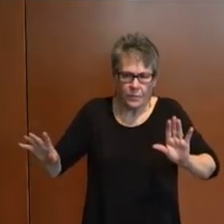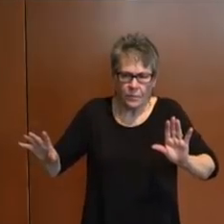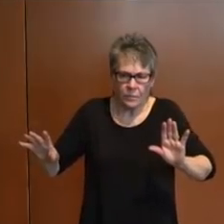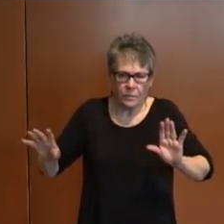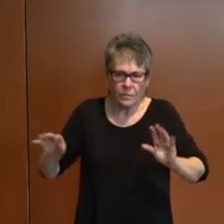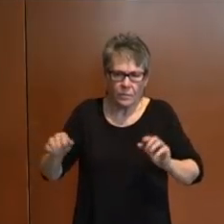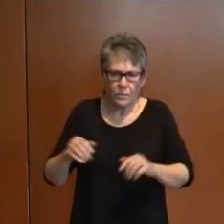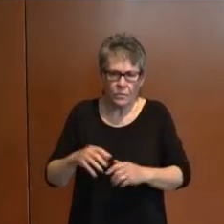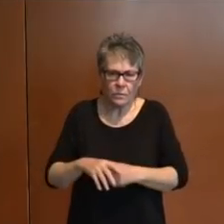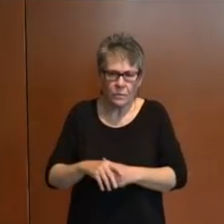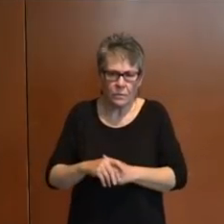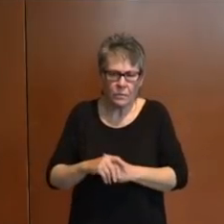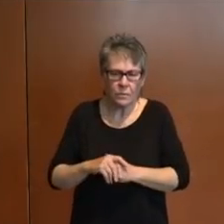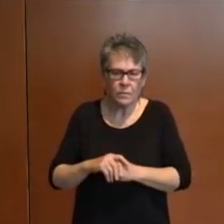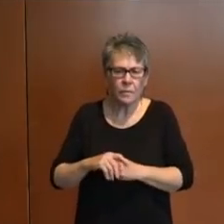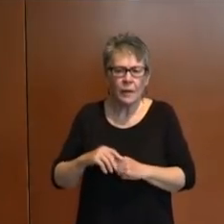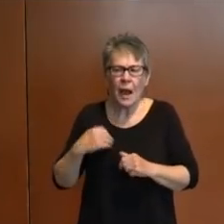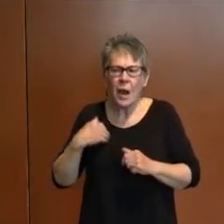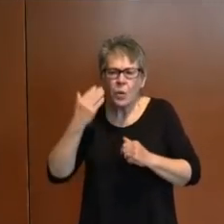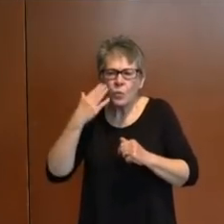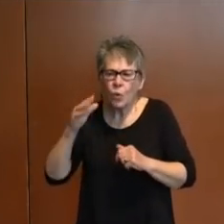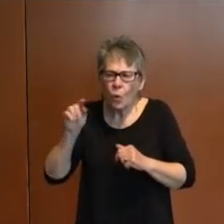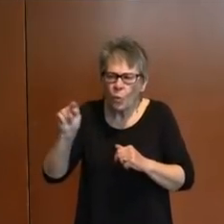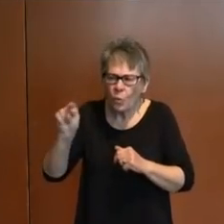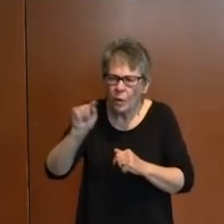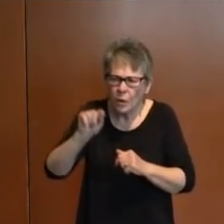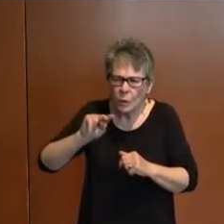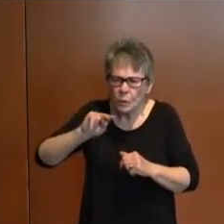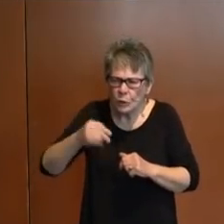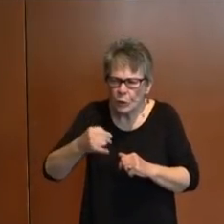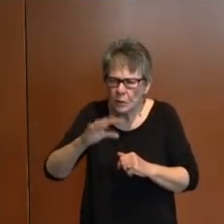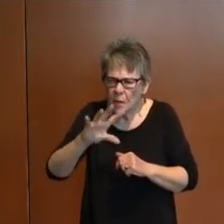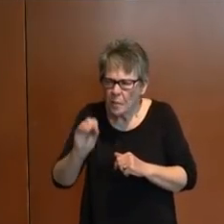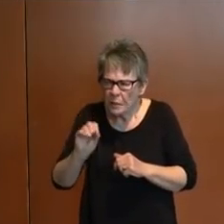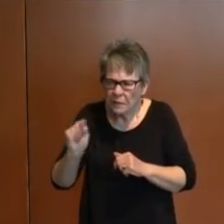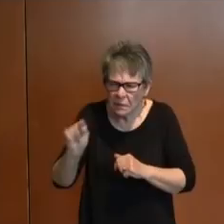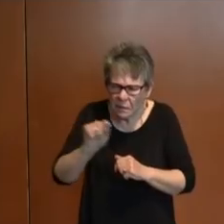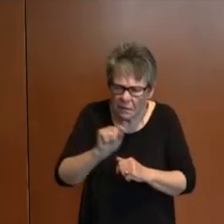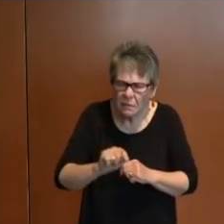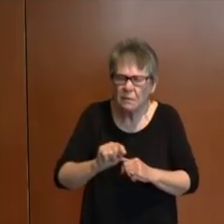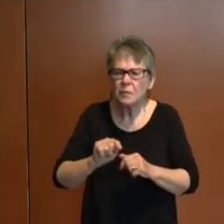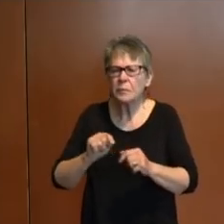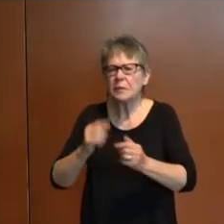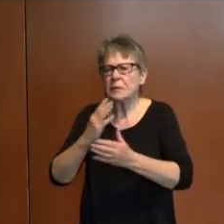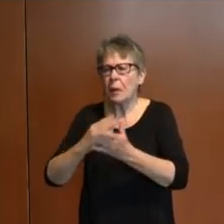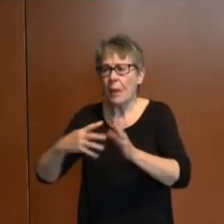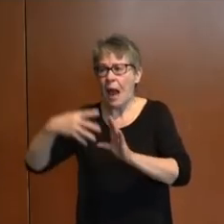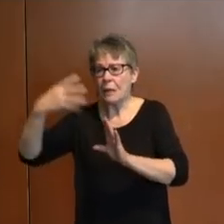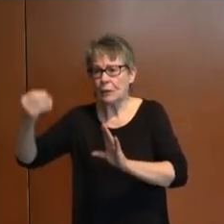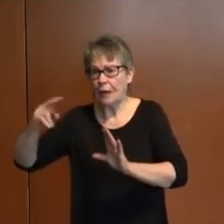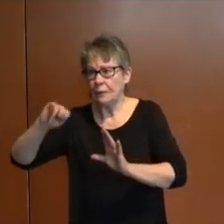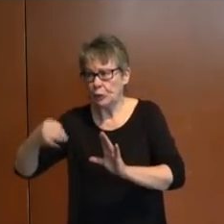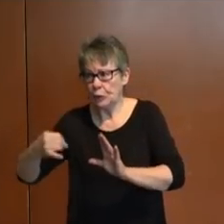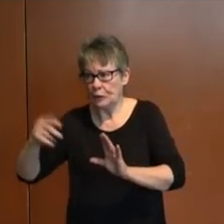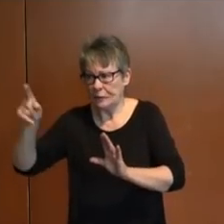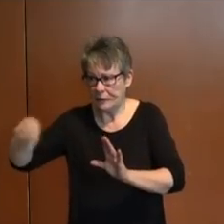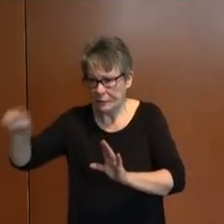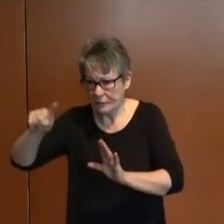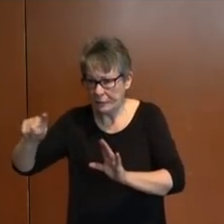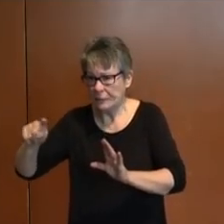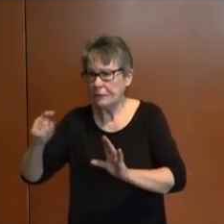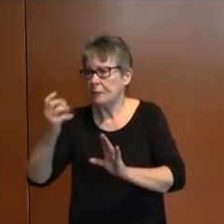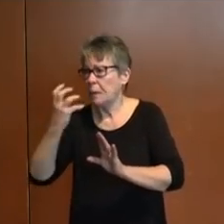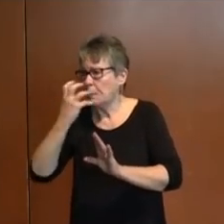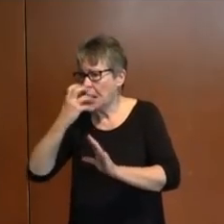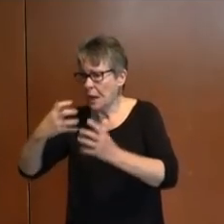there are some vendors who have determined that with the placement of a valve, anesthesia machines can be turned into ventilators. But I don't